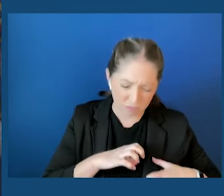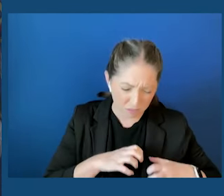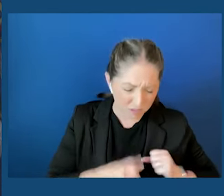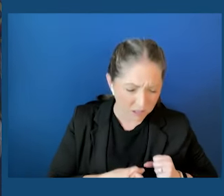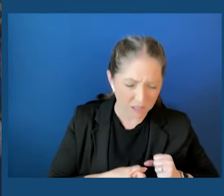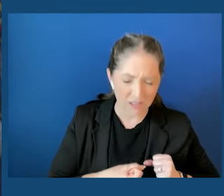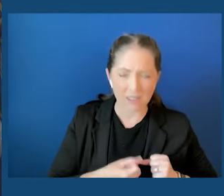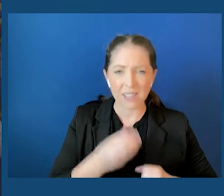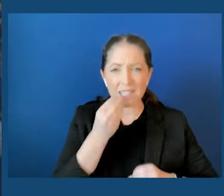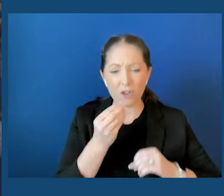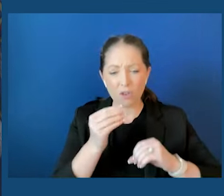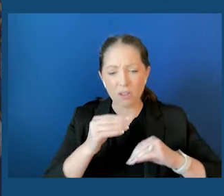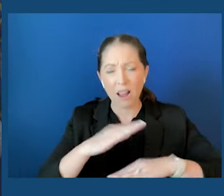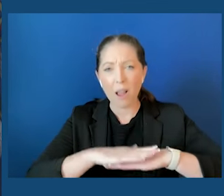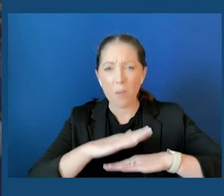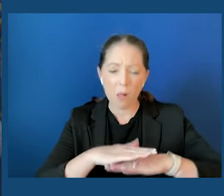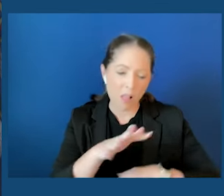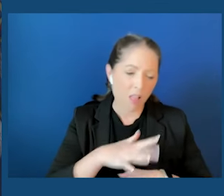porch.